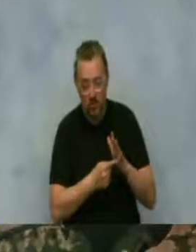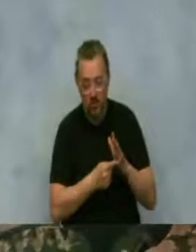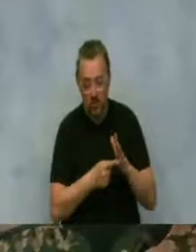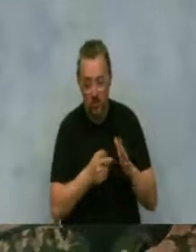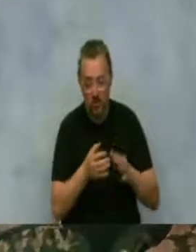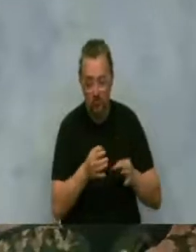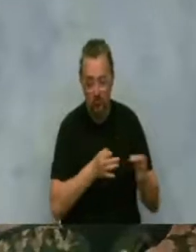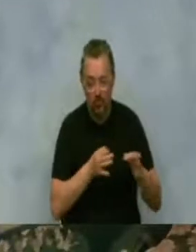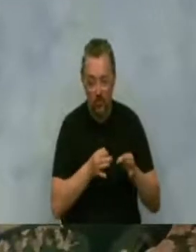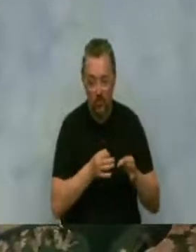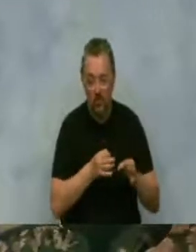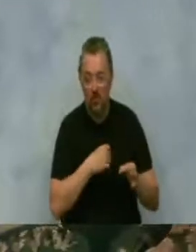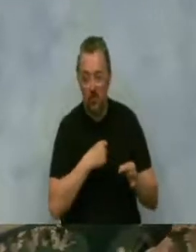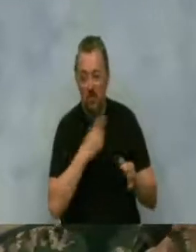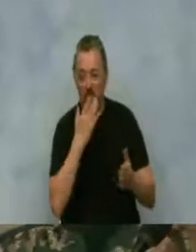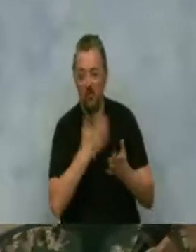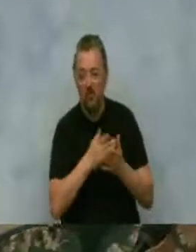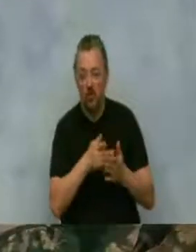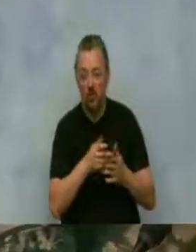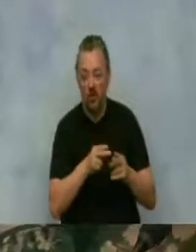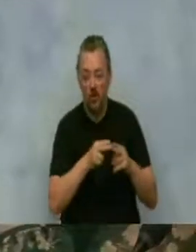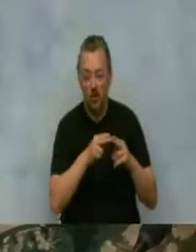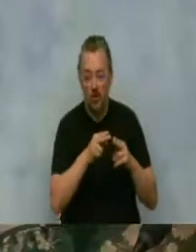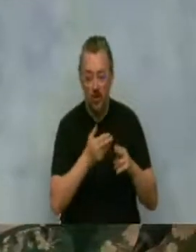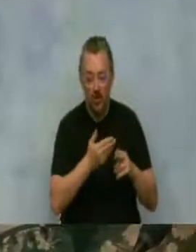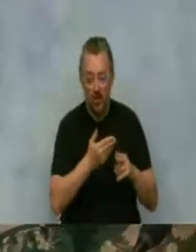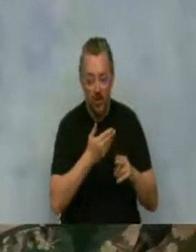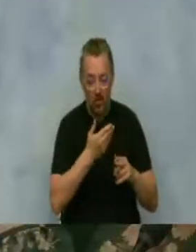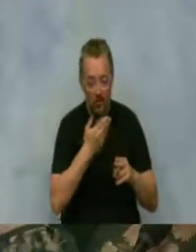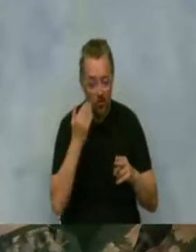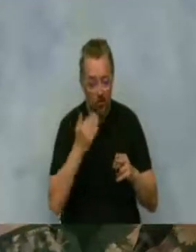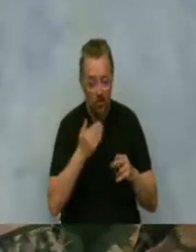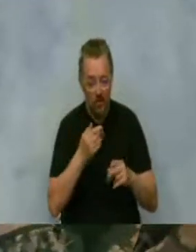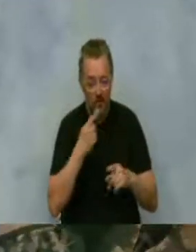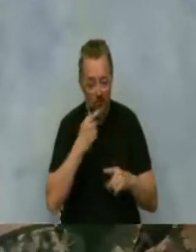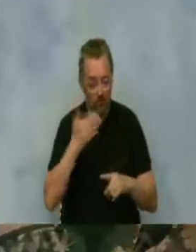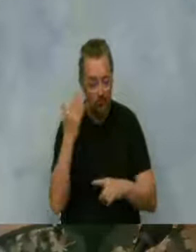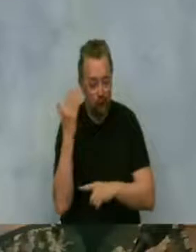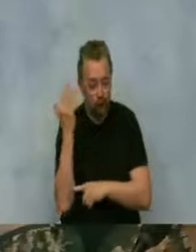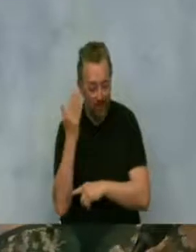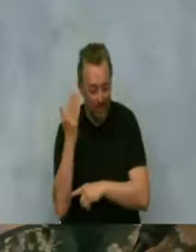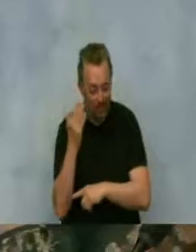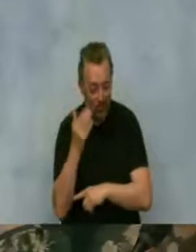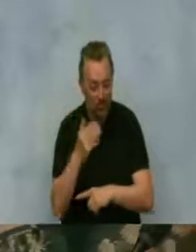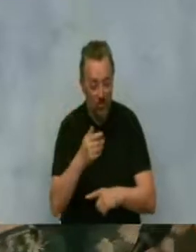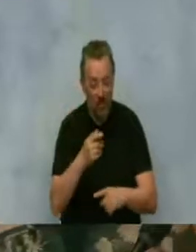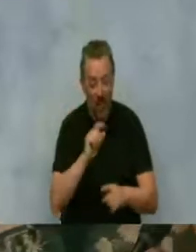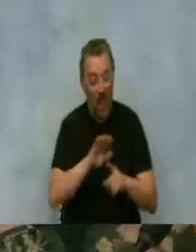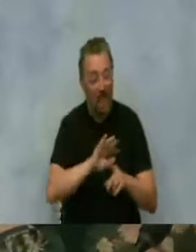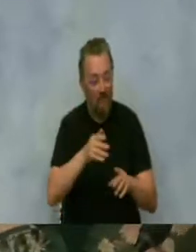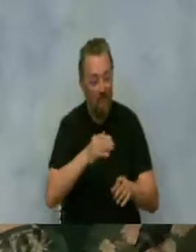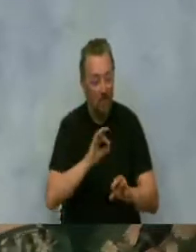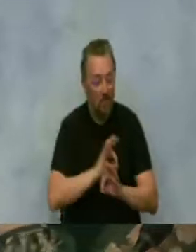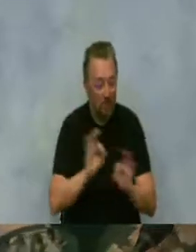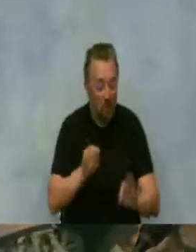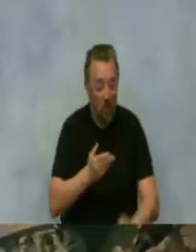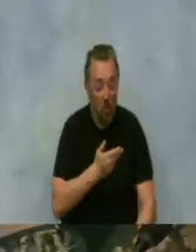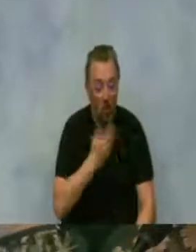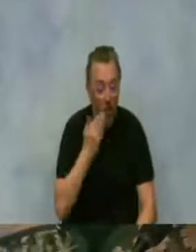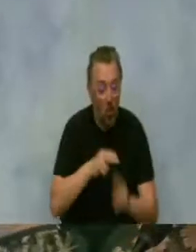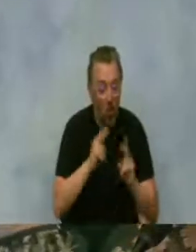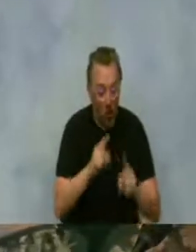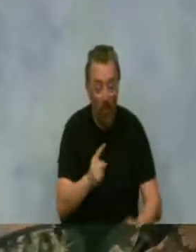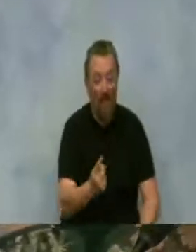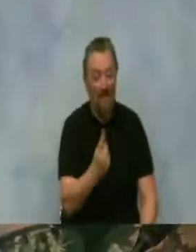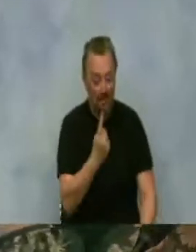homeless presentations are dealt with effectively and quickly. I'm also very interested,